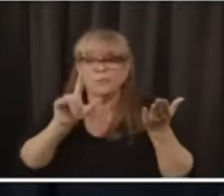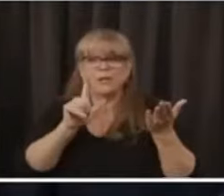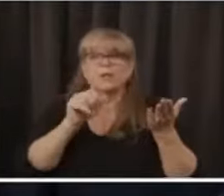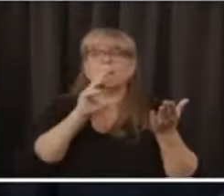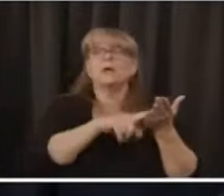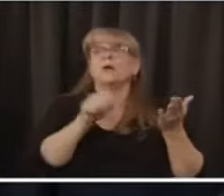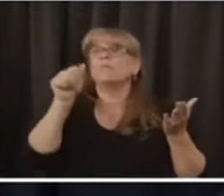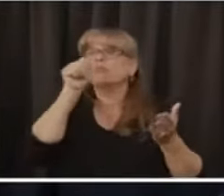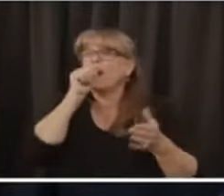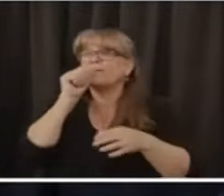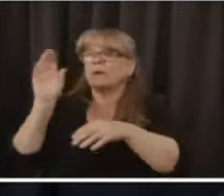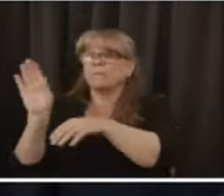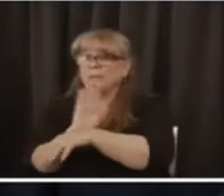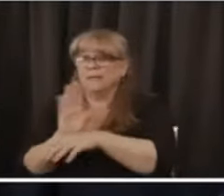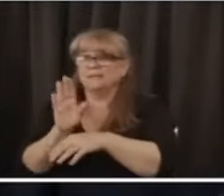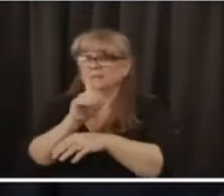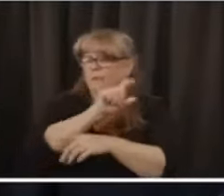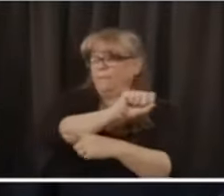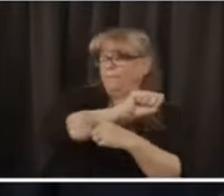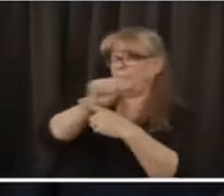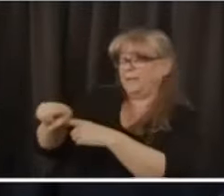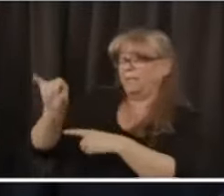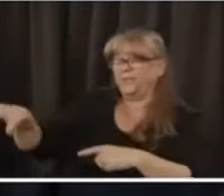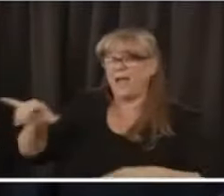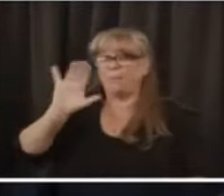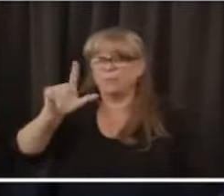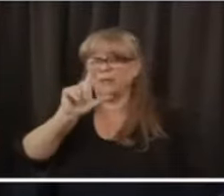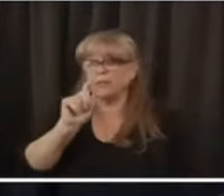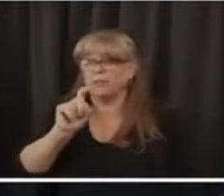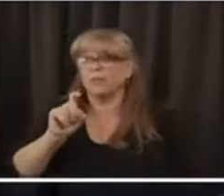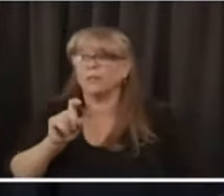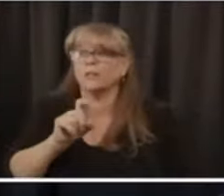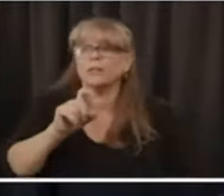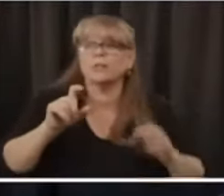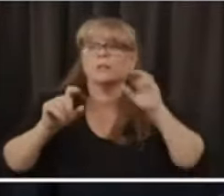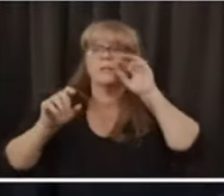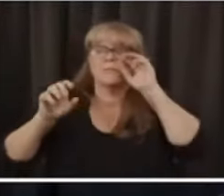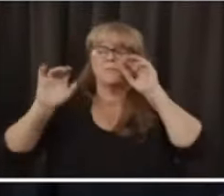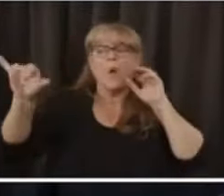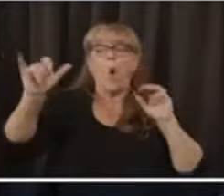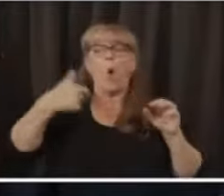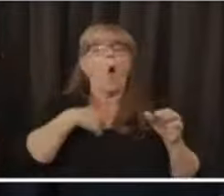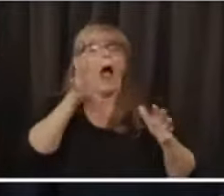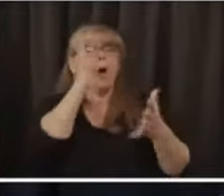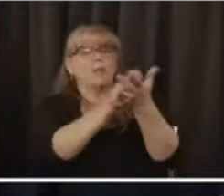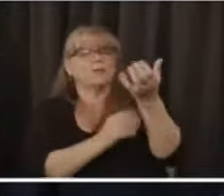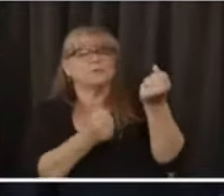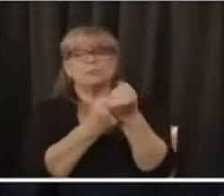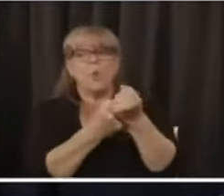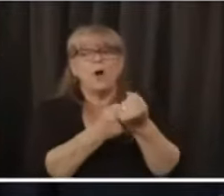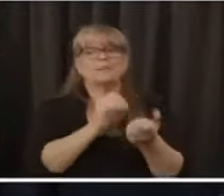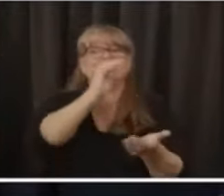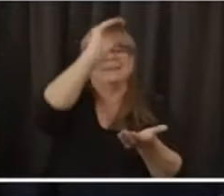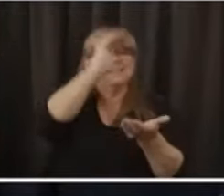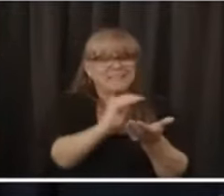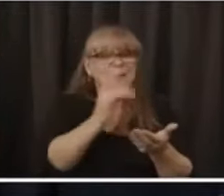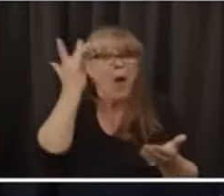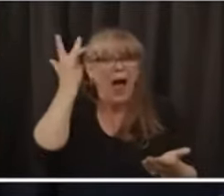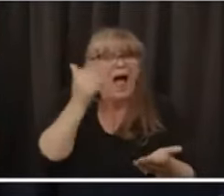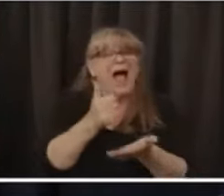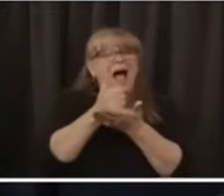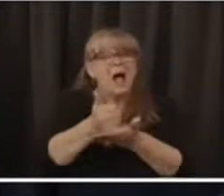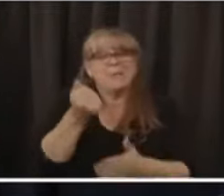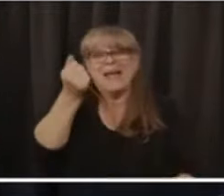again? I'm proud to support a bill that will save Colorado consumers 18% on health care, on premiums,